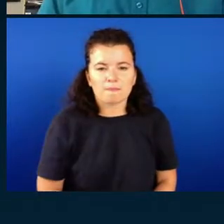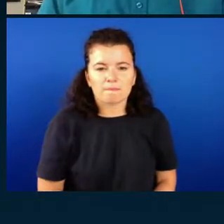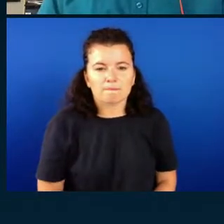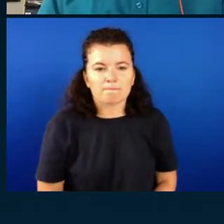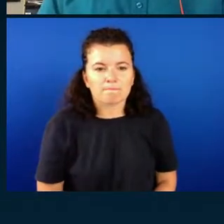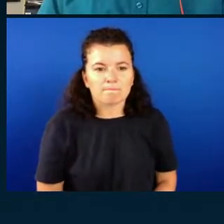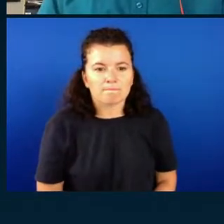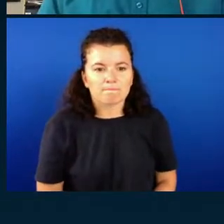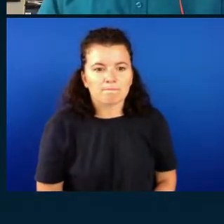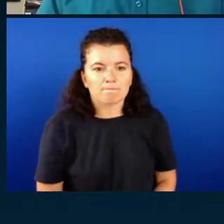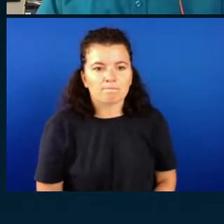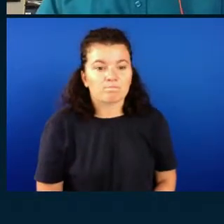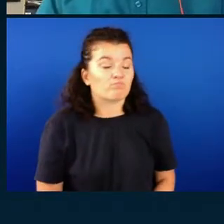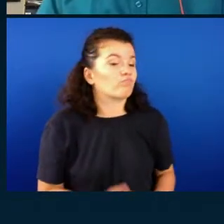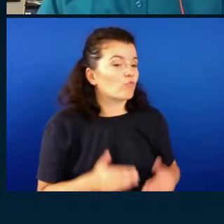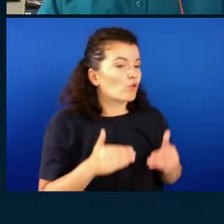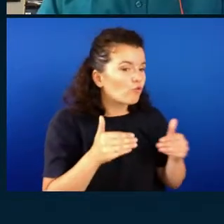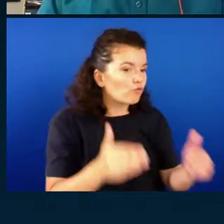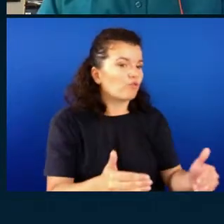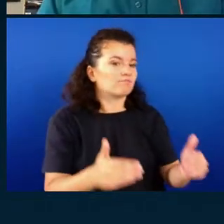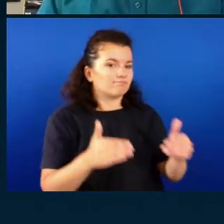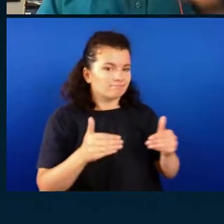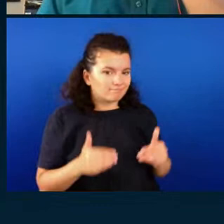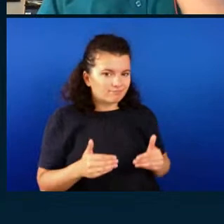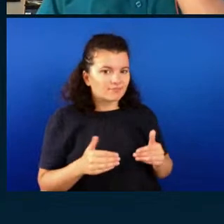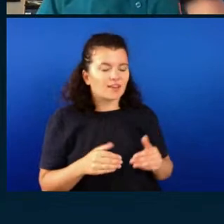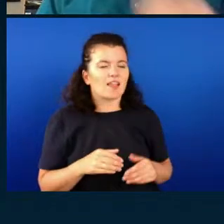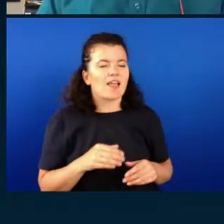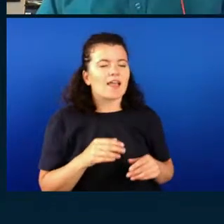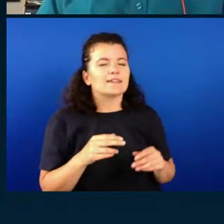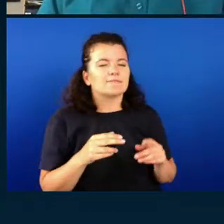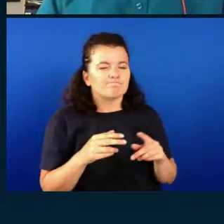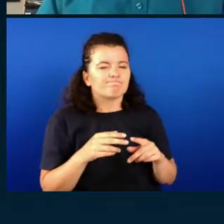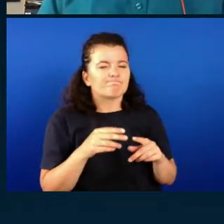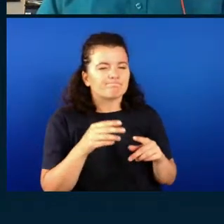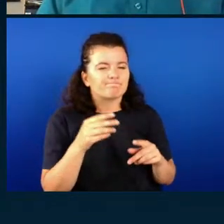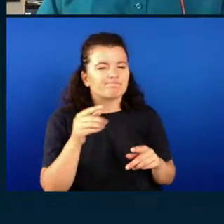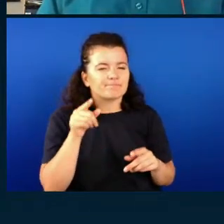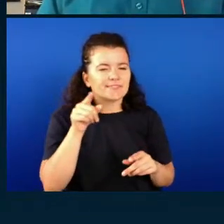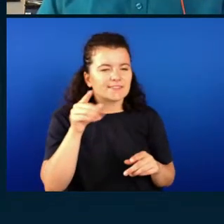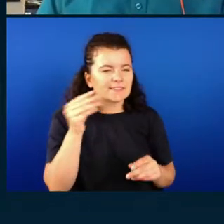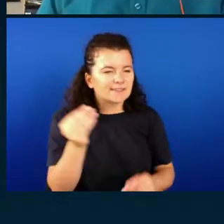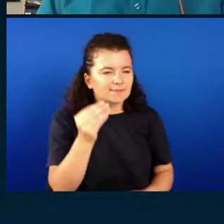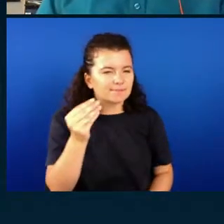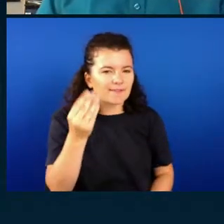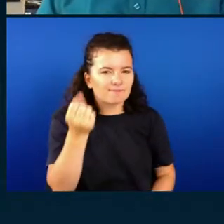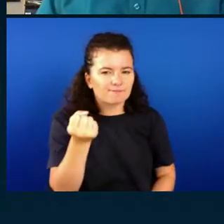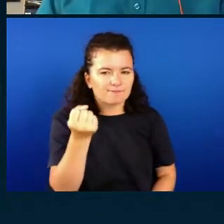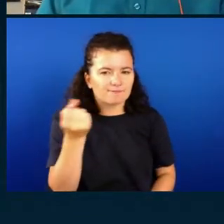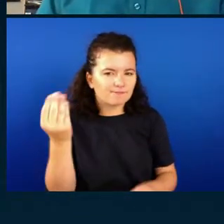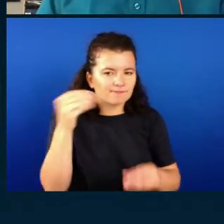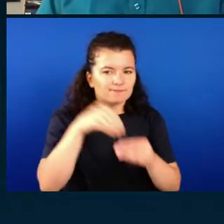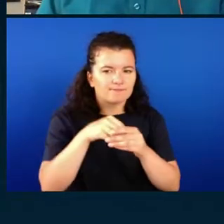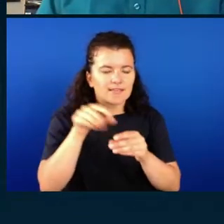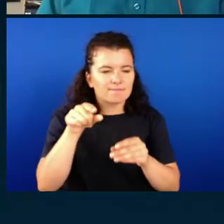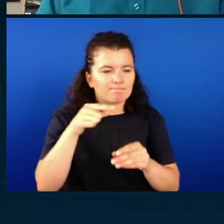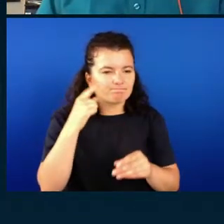we'll go to our front end. So there's one other configuration step, and I'm not sure, oops,